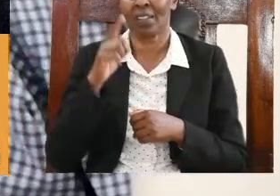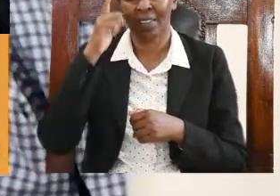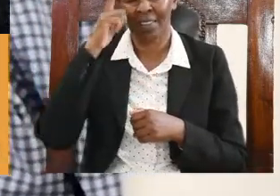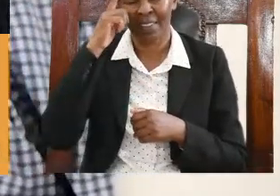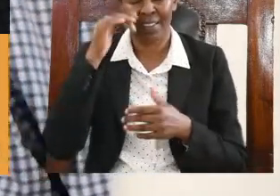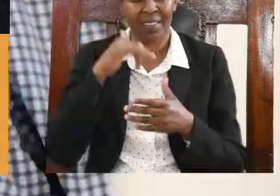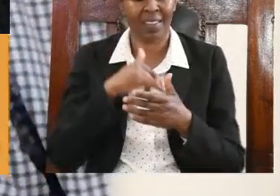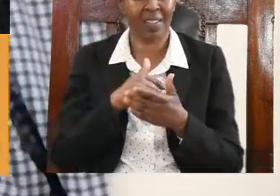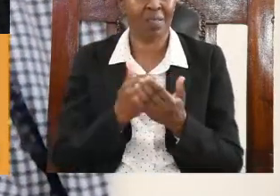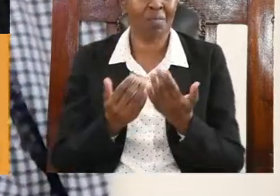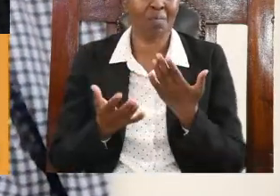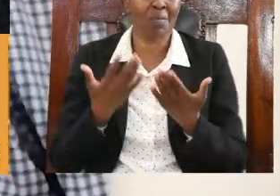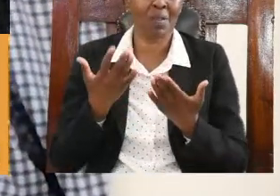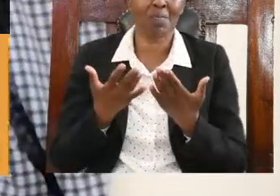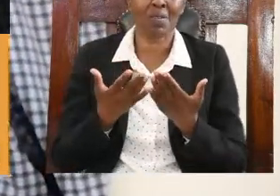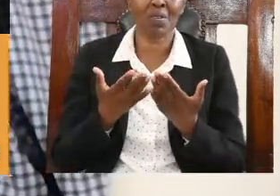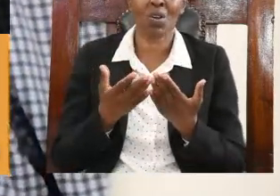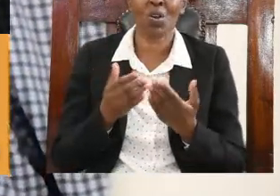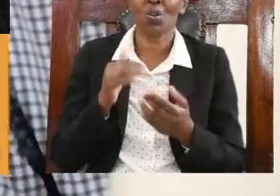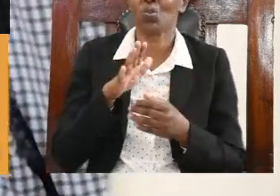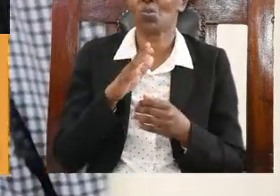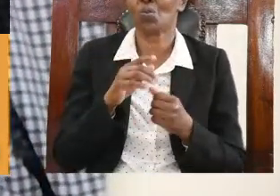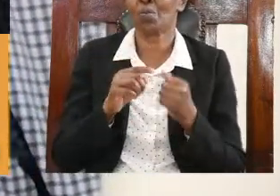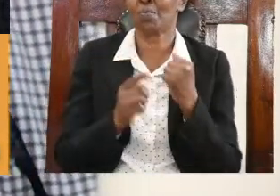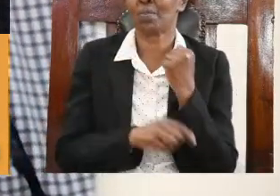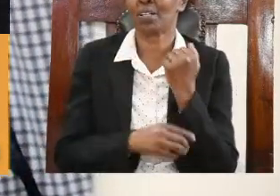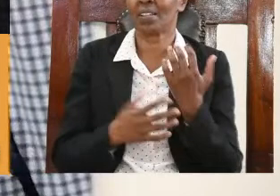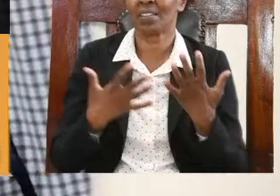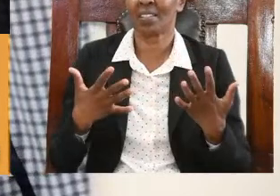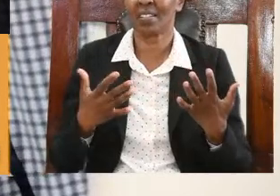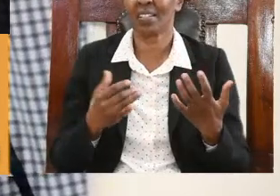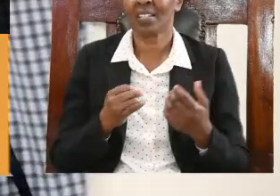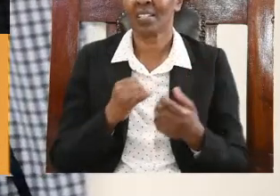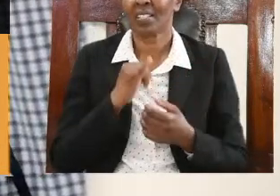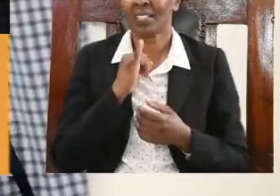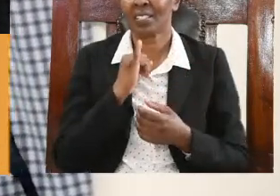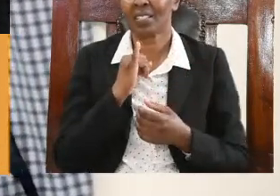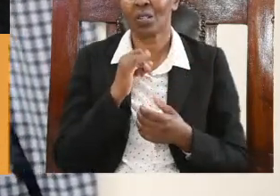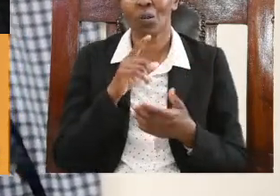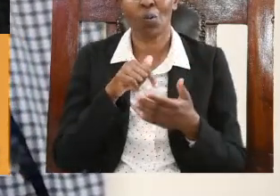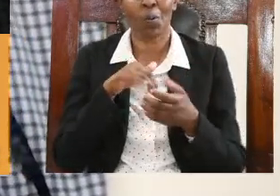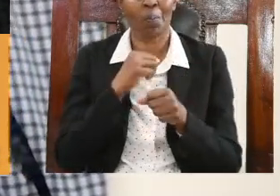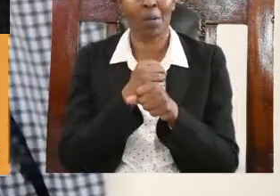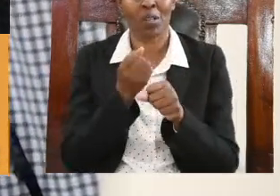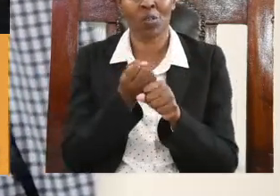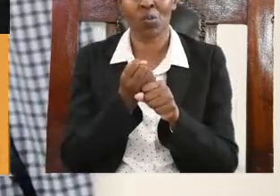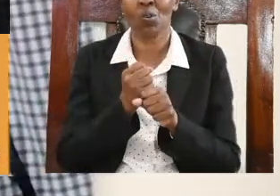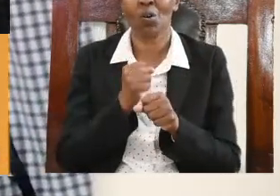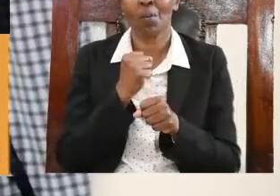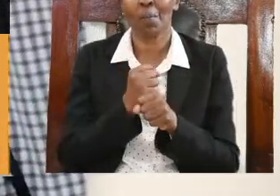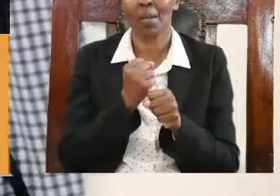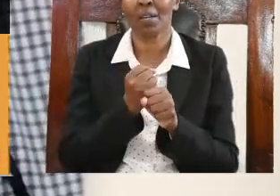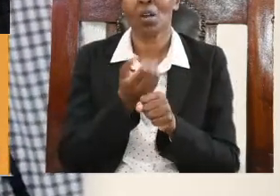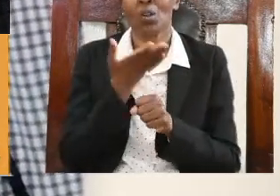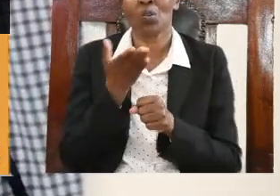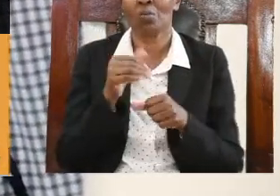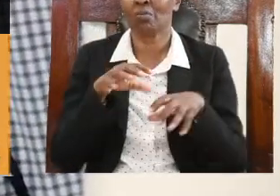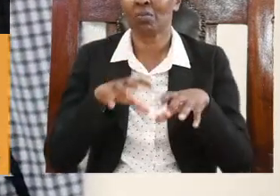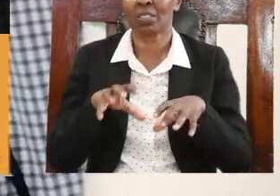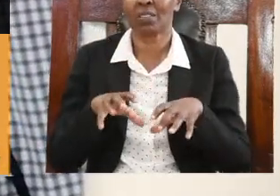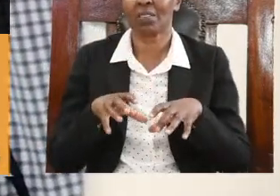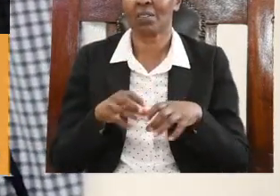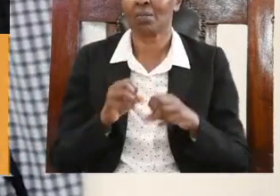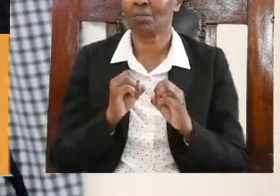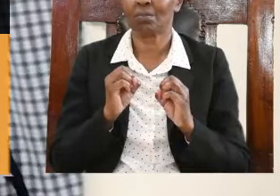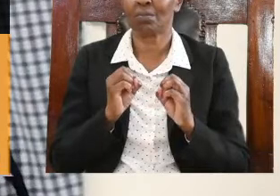of my immoral, you know, ABCD, that is why I'm going through this. Now, this portion is actually talking about